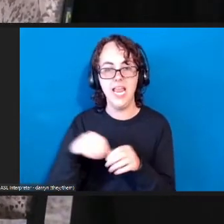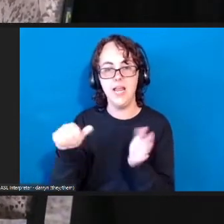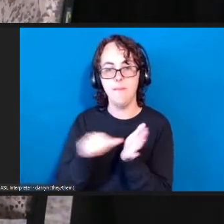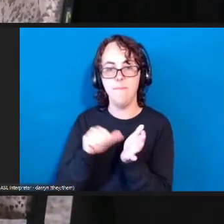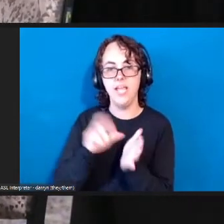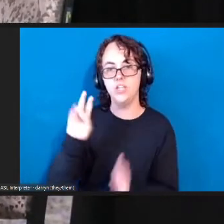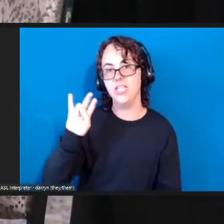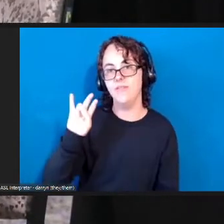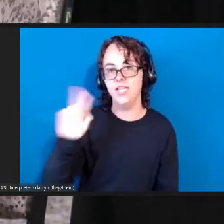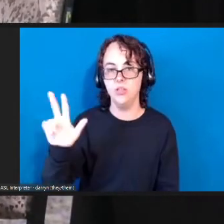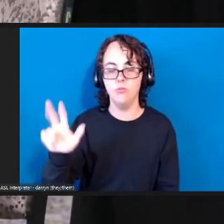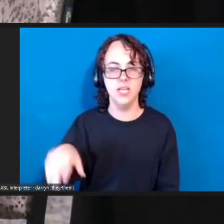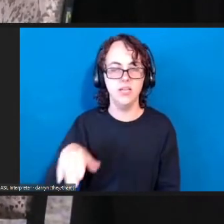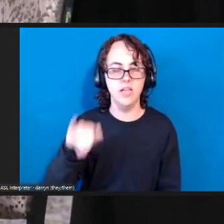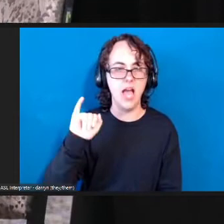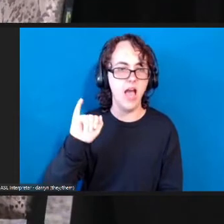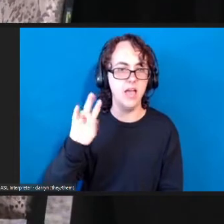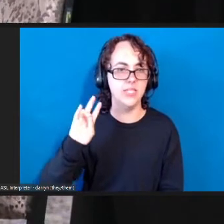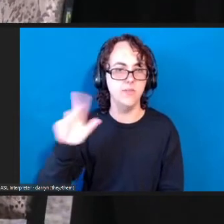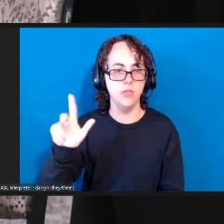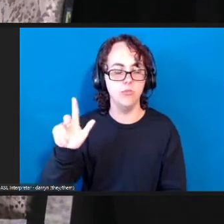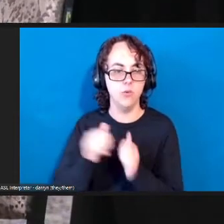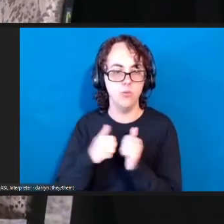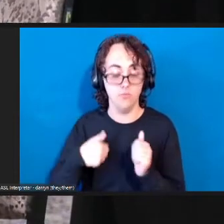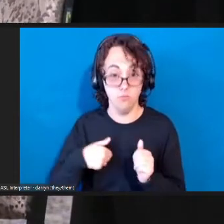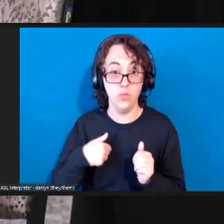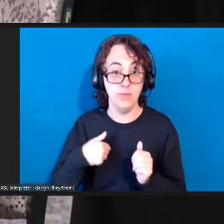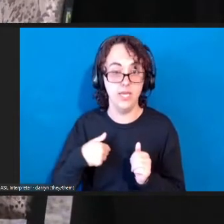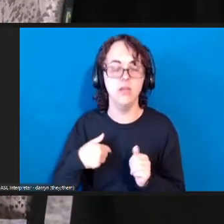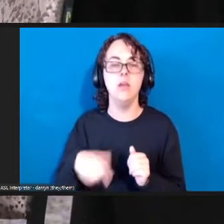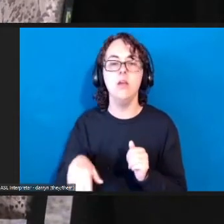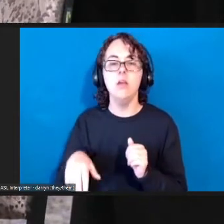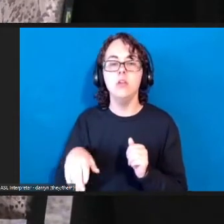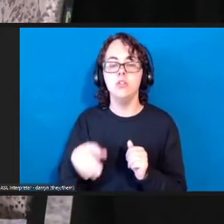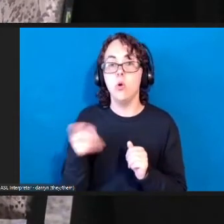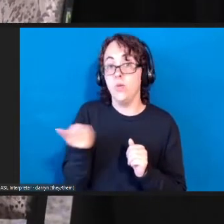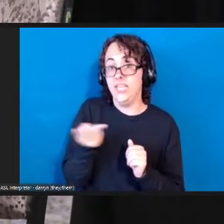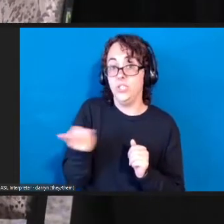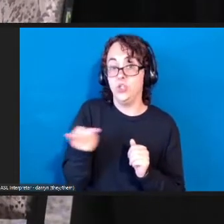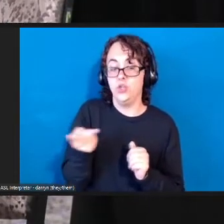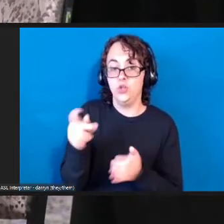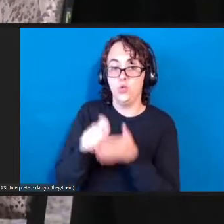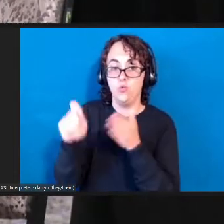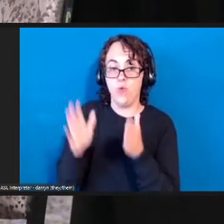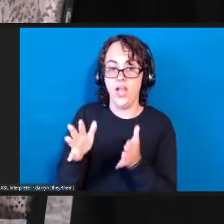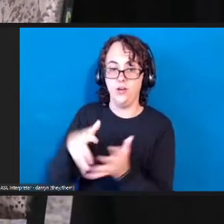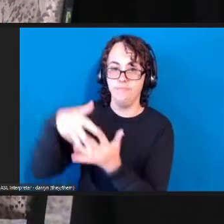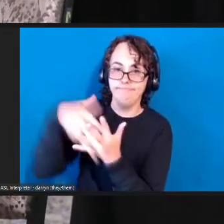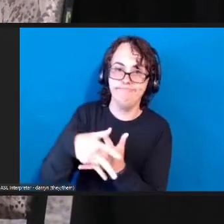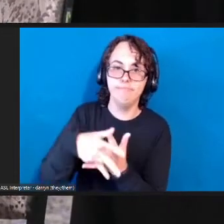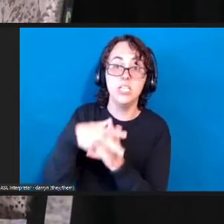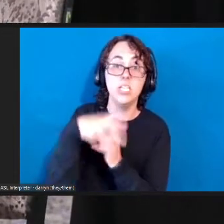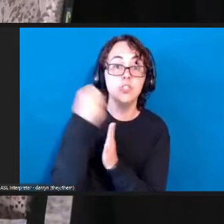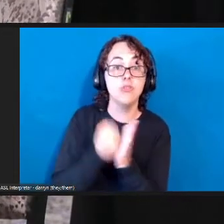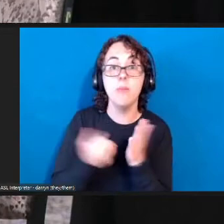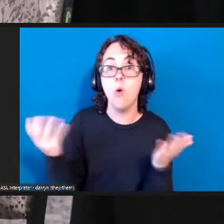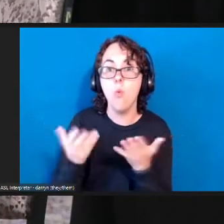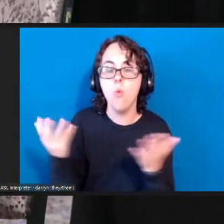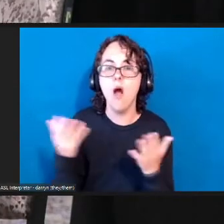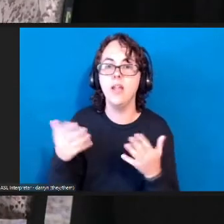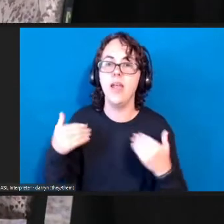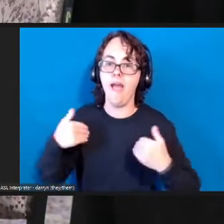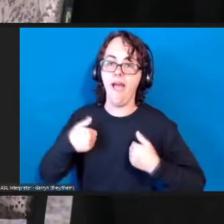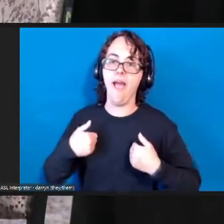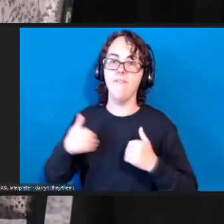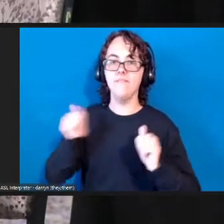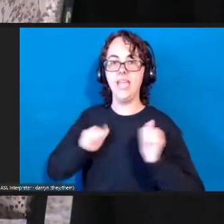are artists who embed in their scripts an opportunity for the actors to break the fourth wall,